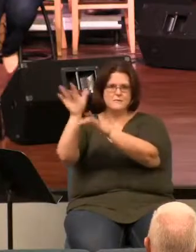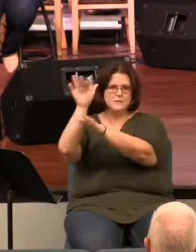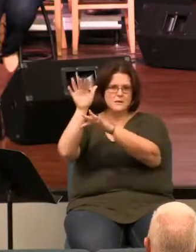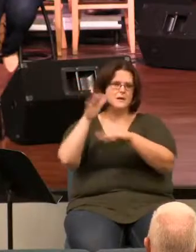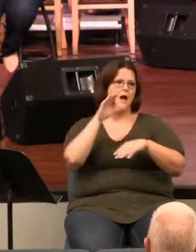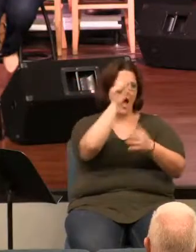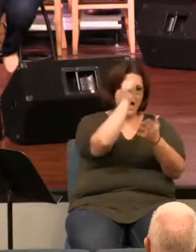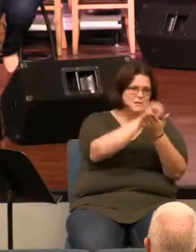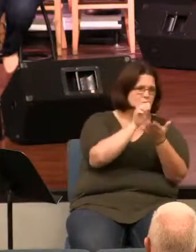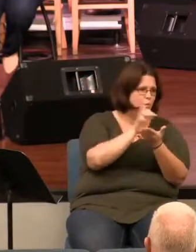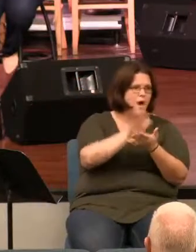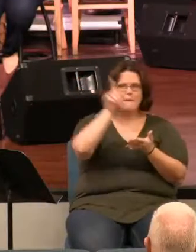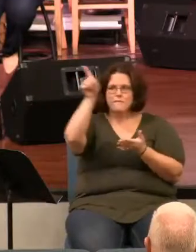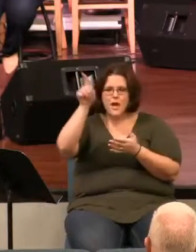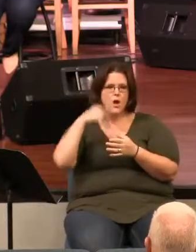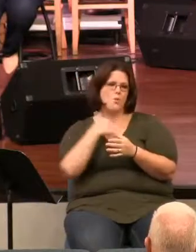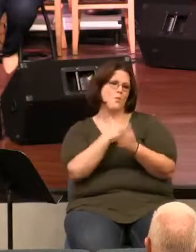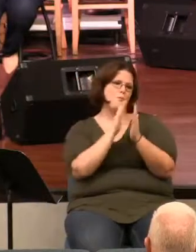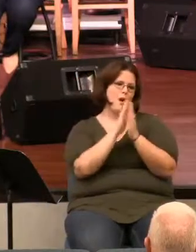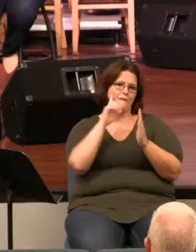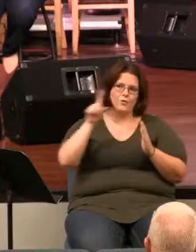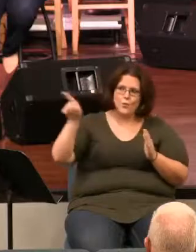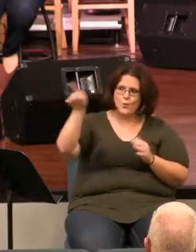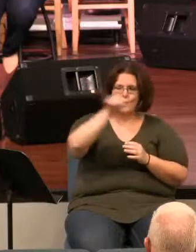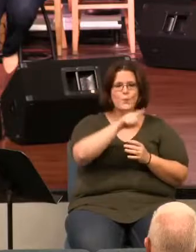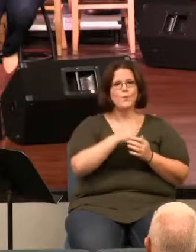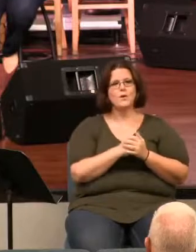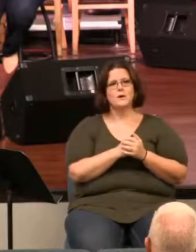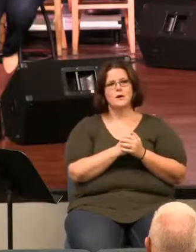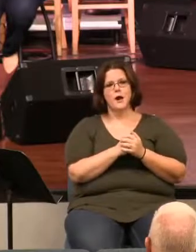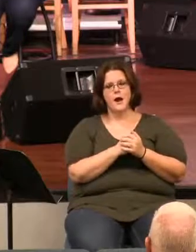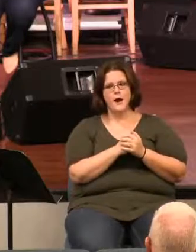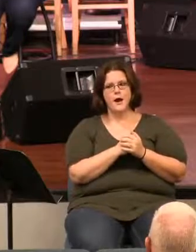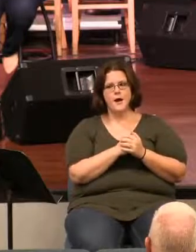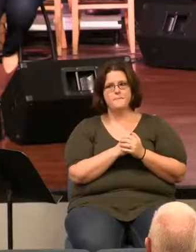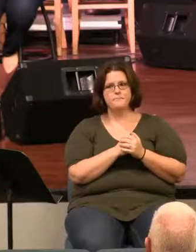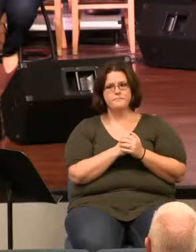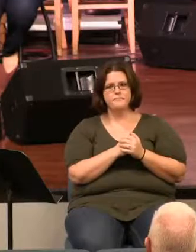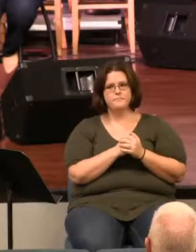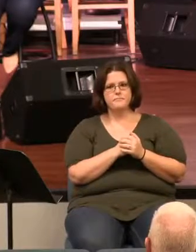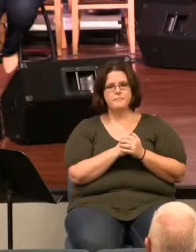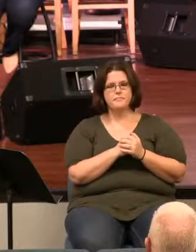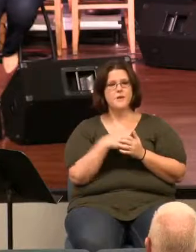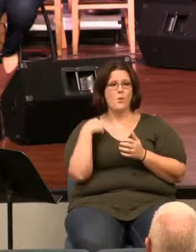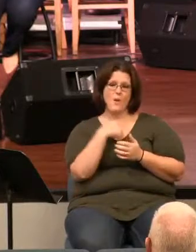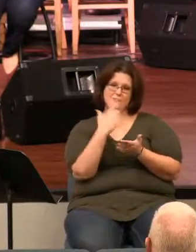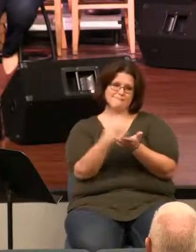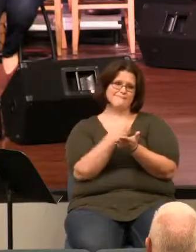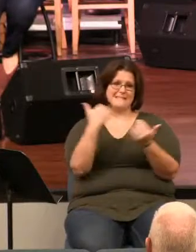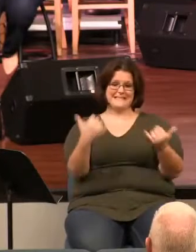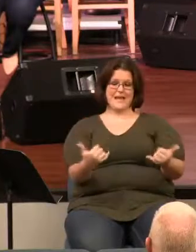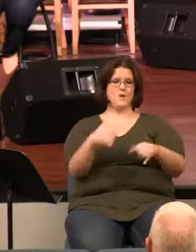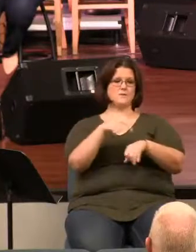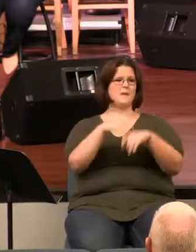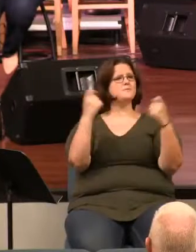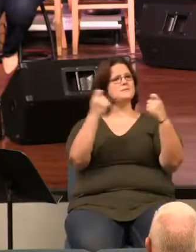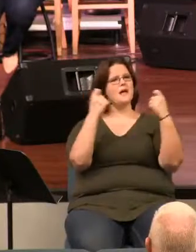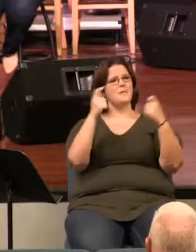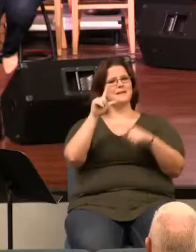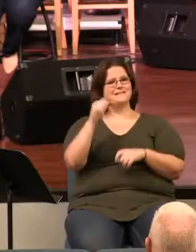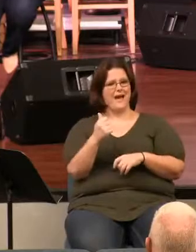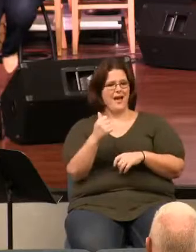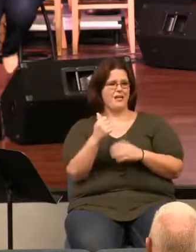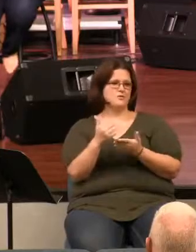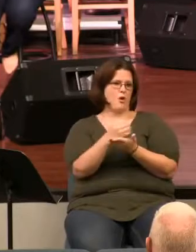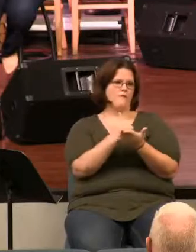wives that are up there. We're praying for you today. And we're always going to use this time also to celebrate the tithes and offerings, even though we